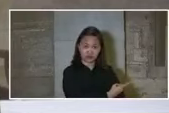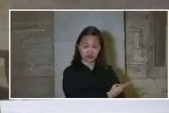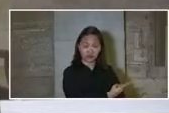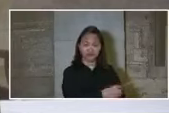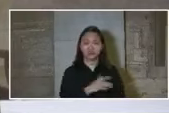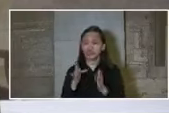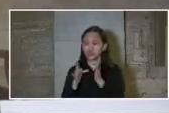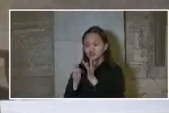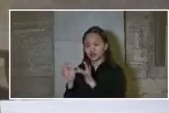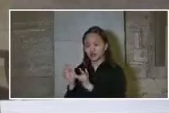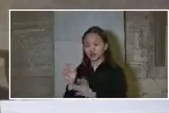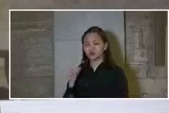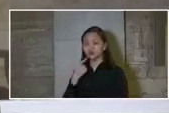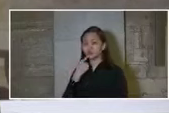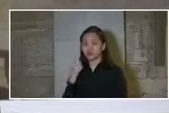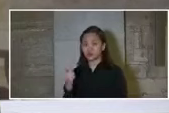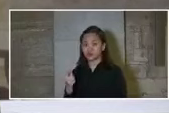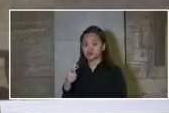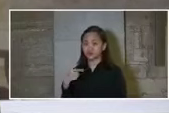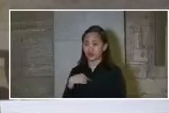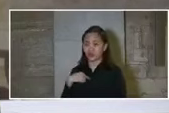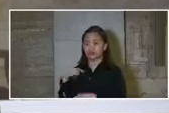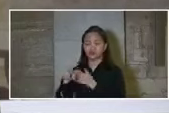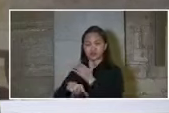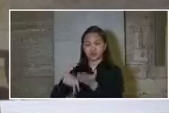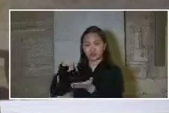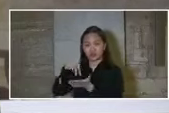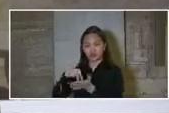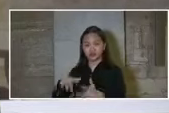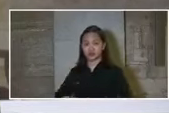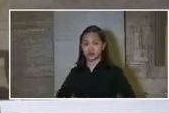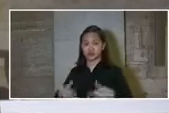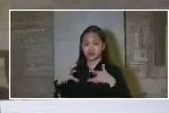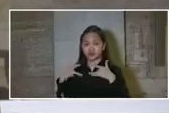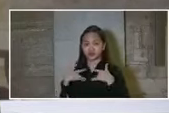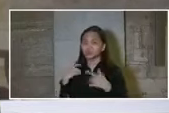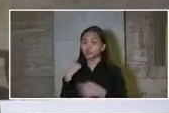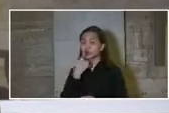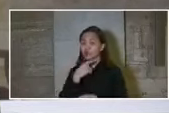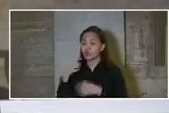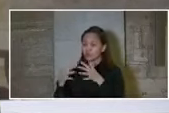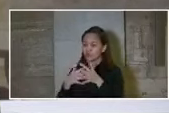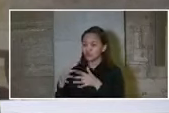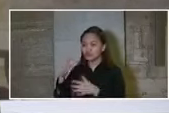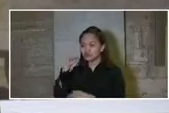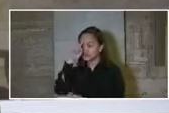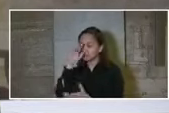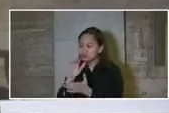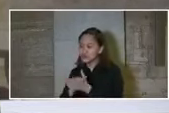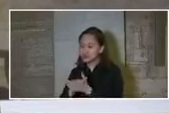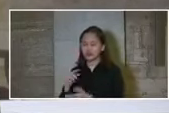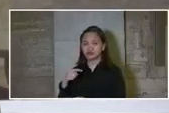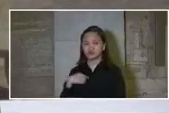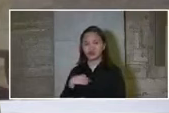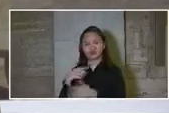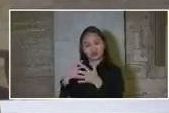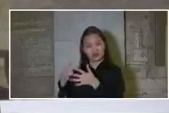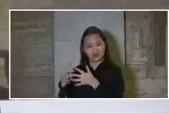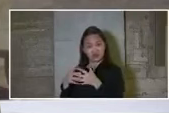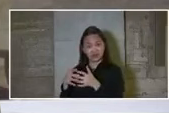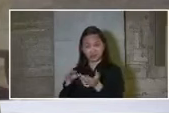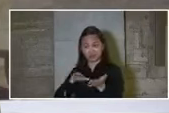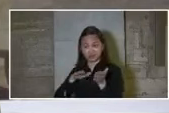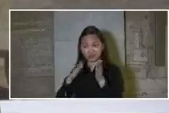Jesus told her, I am the resurrection and the life. Whoever believes in me, even if he